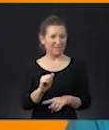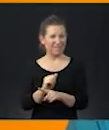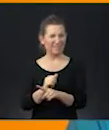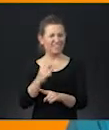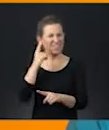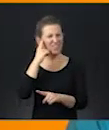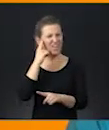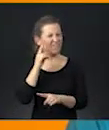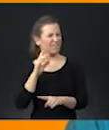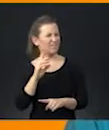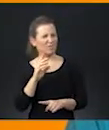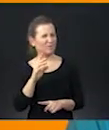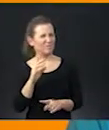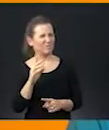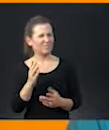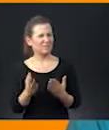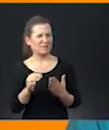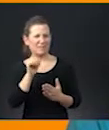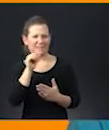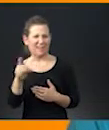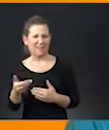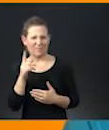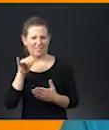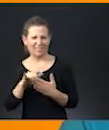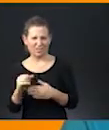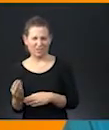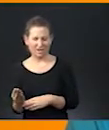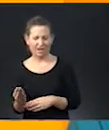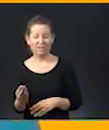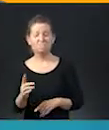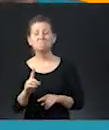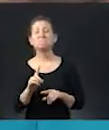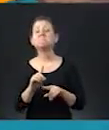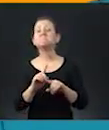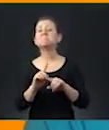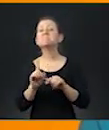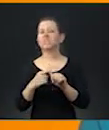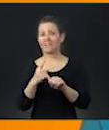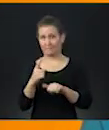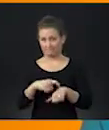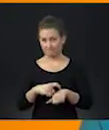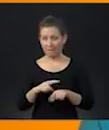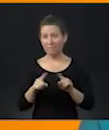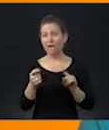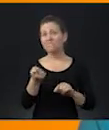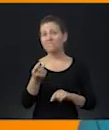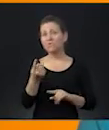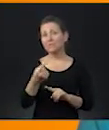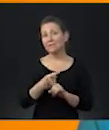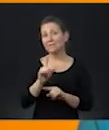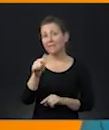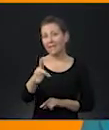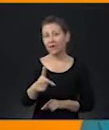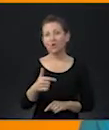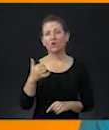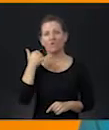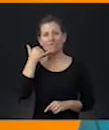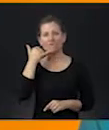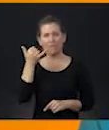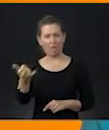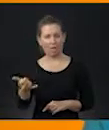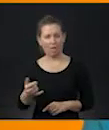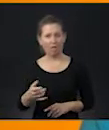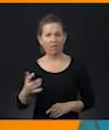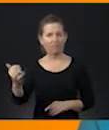disability, they figured they might not want me in that spot the first time. A few months later, a phone call comes from